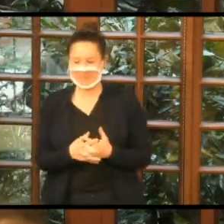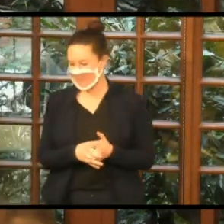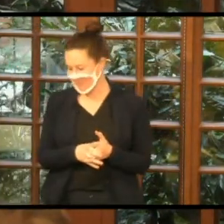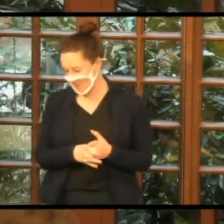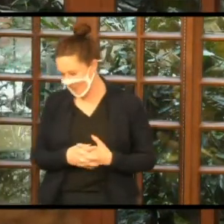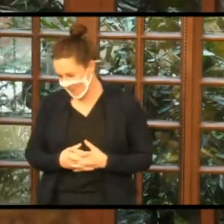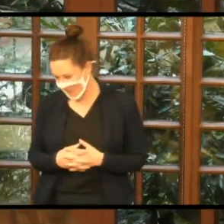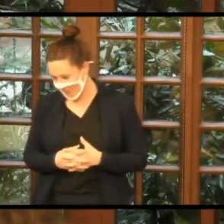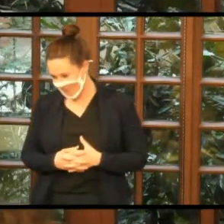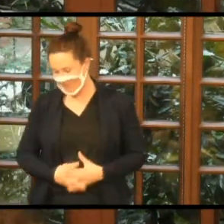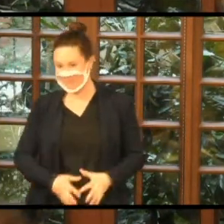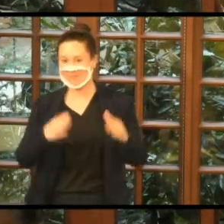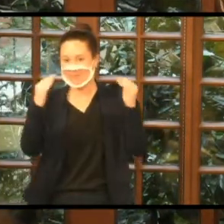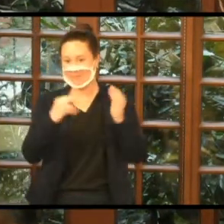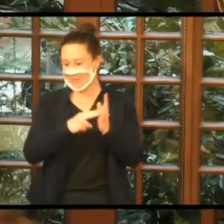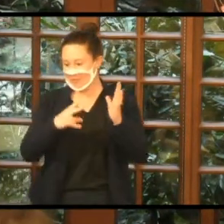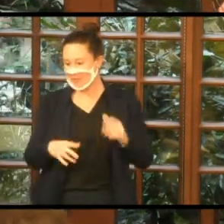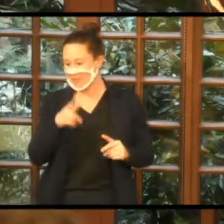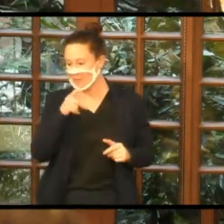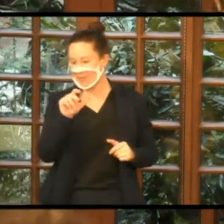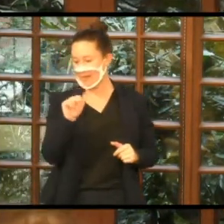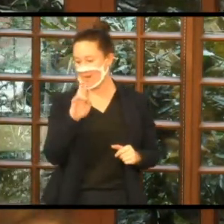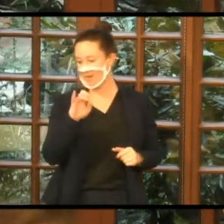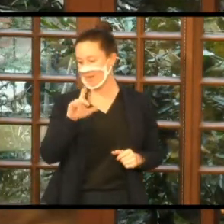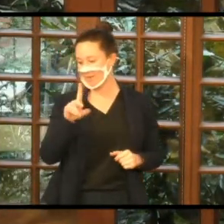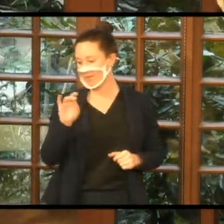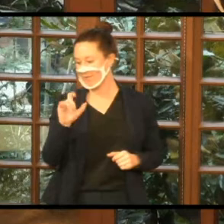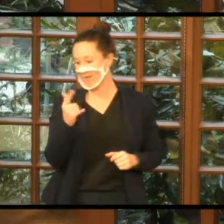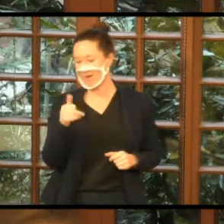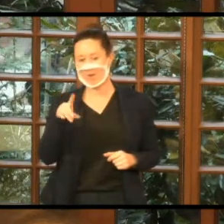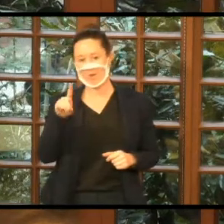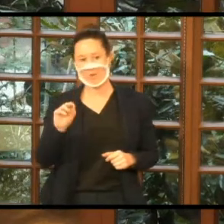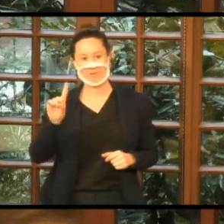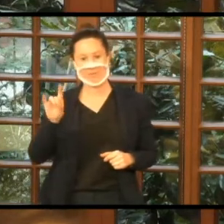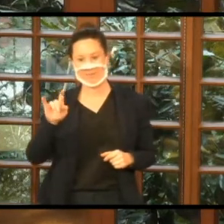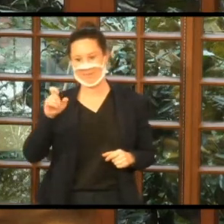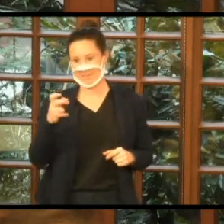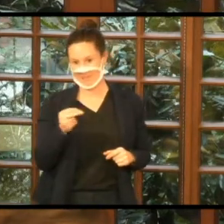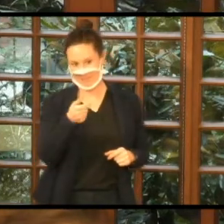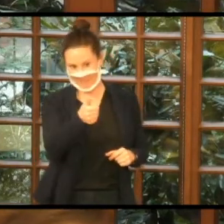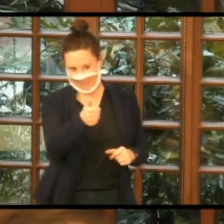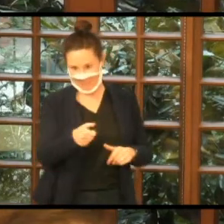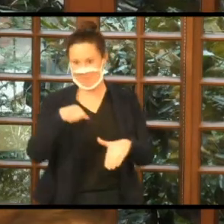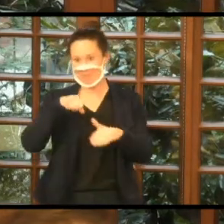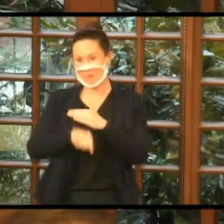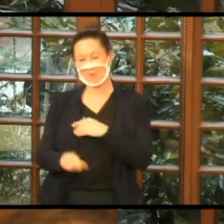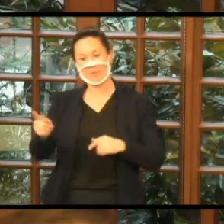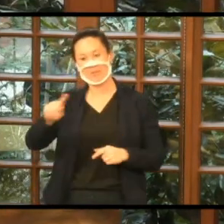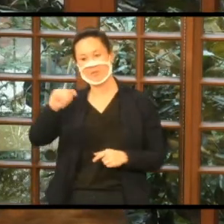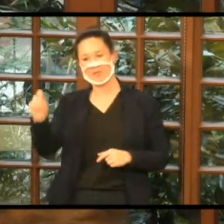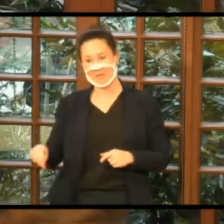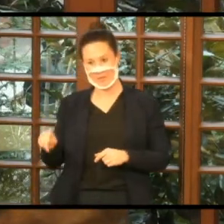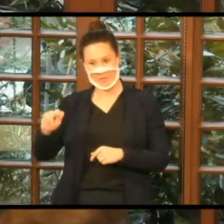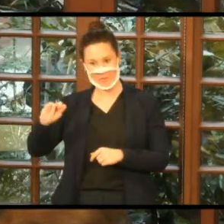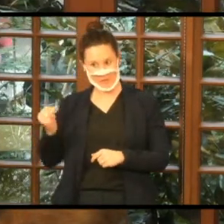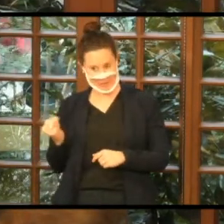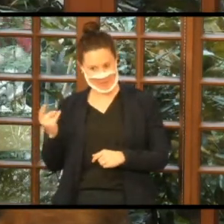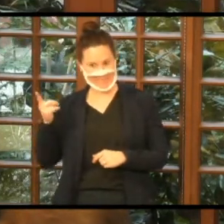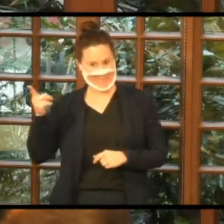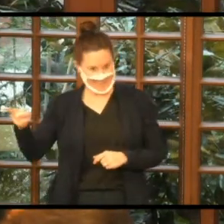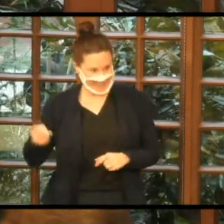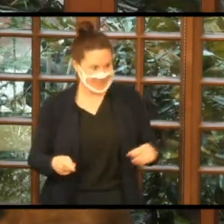amazing. Oh my God. Our next reader is Ariel Delgado Dixon. Ariel was born and raised in Trenton, New Jersey.